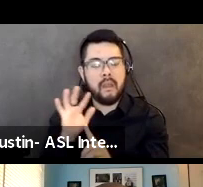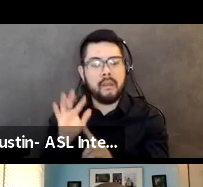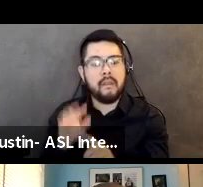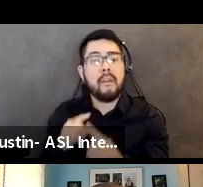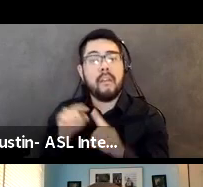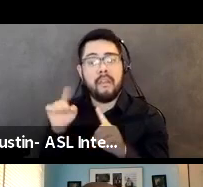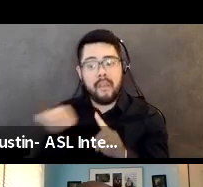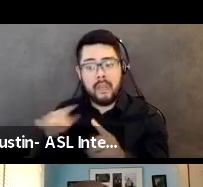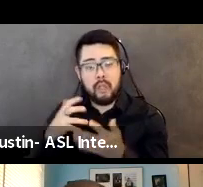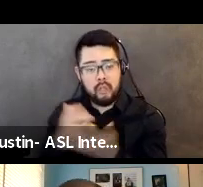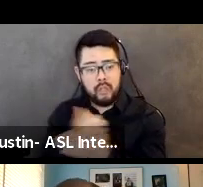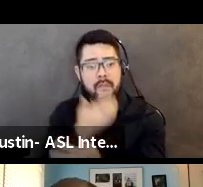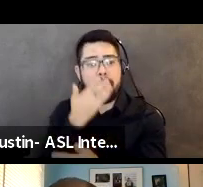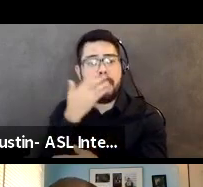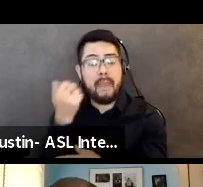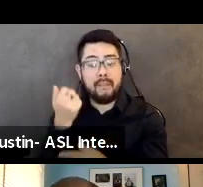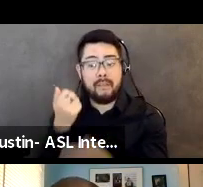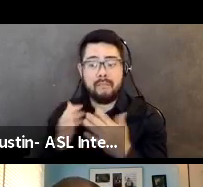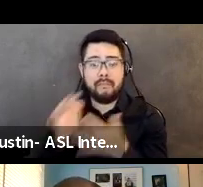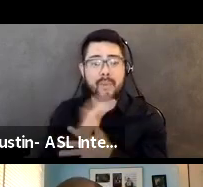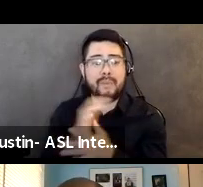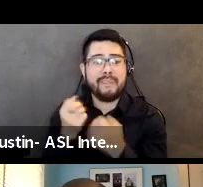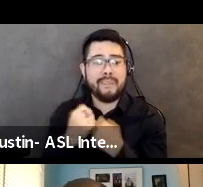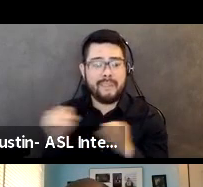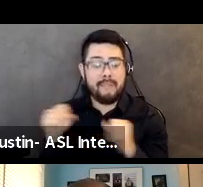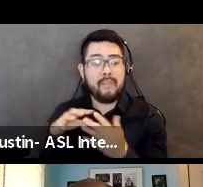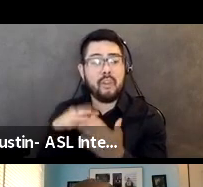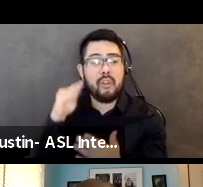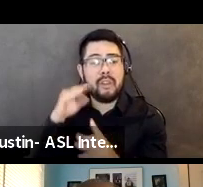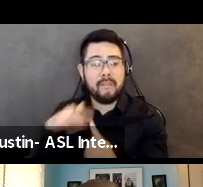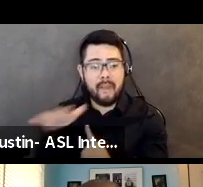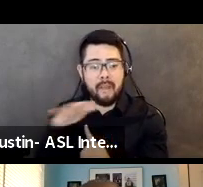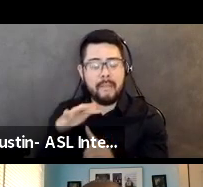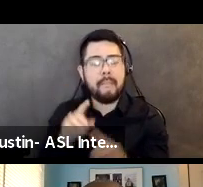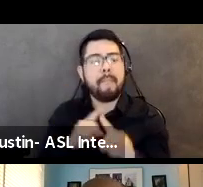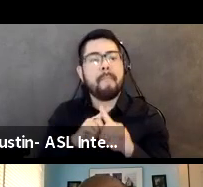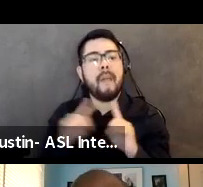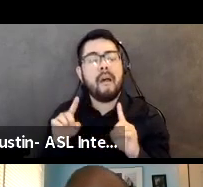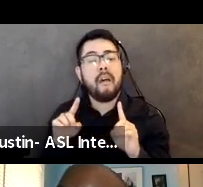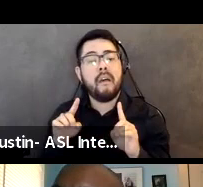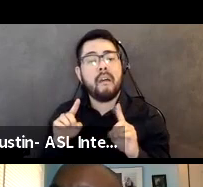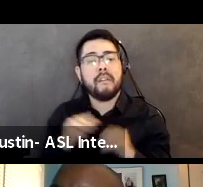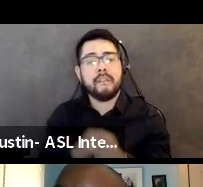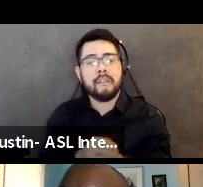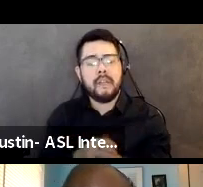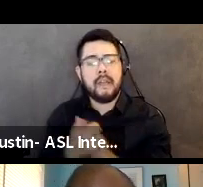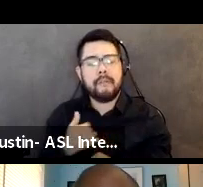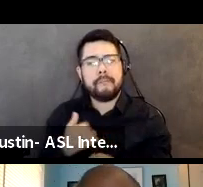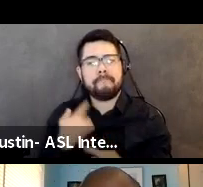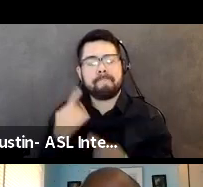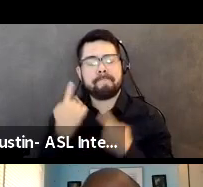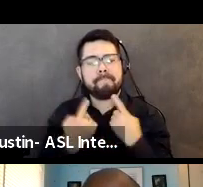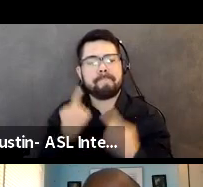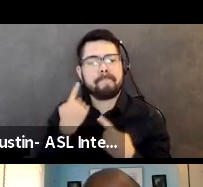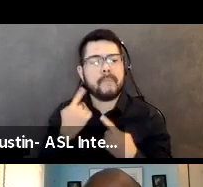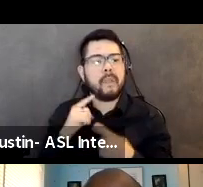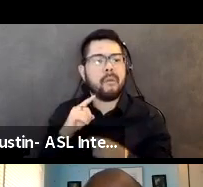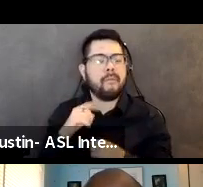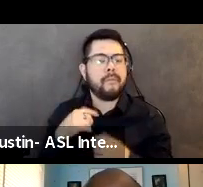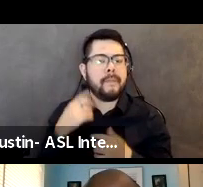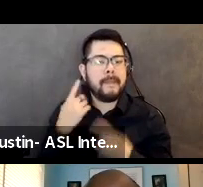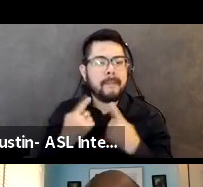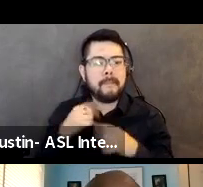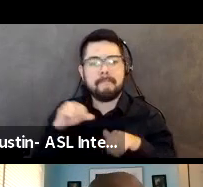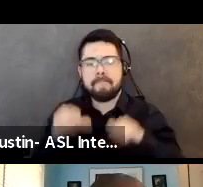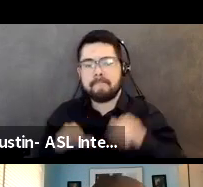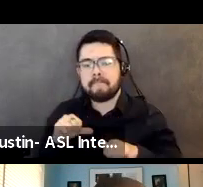environment um that cps can offer but um i've had questions and issues that have